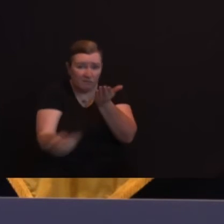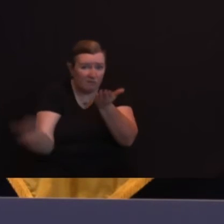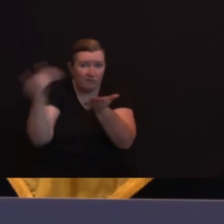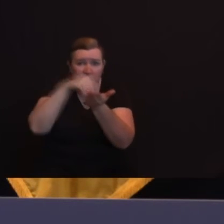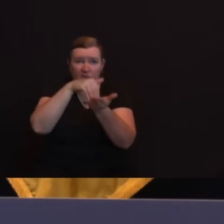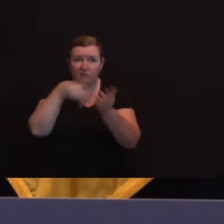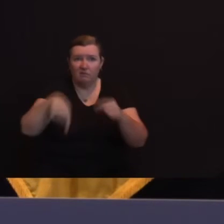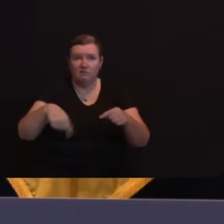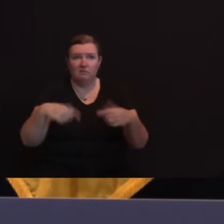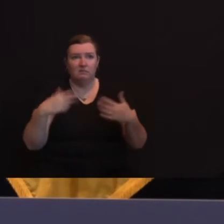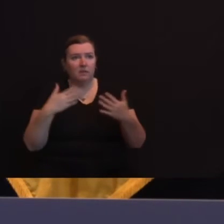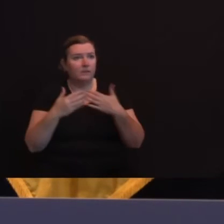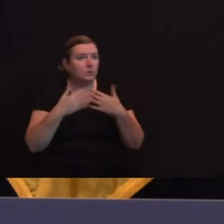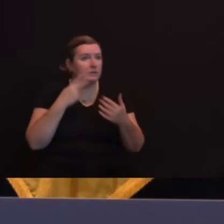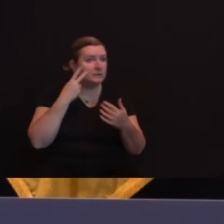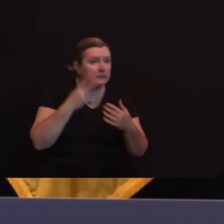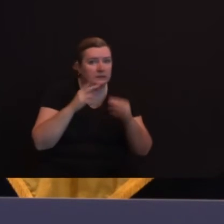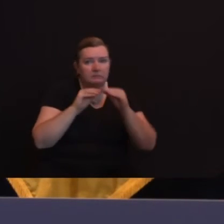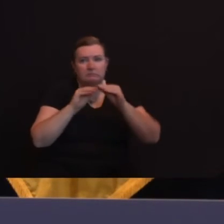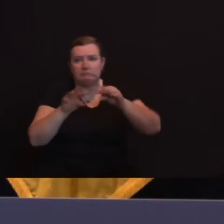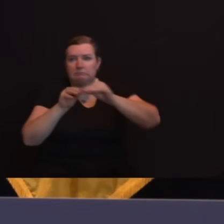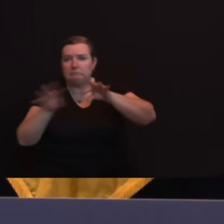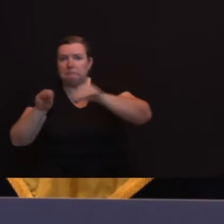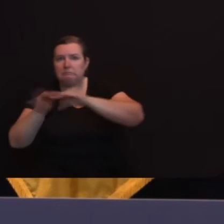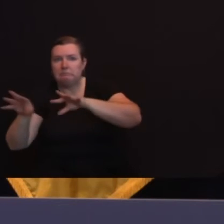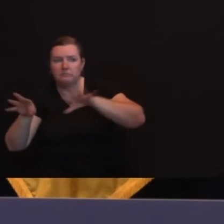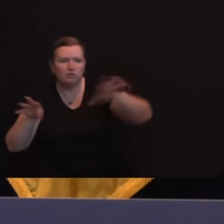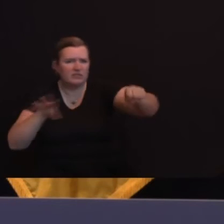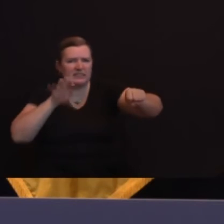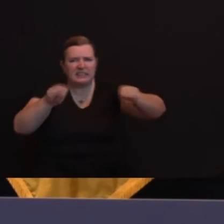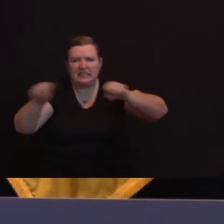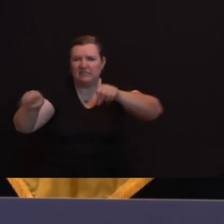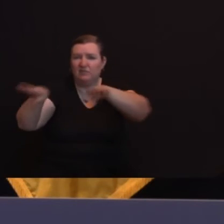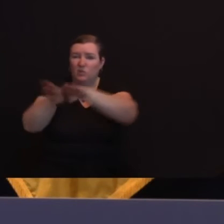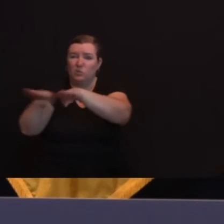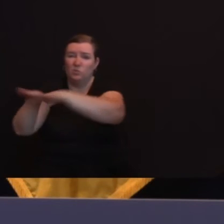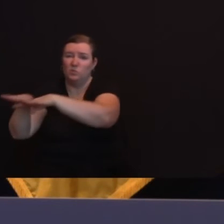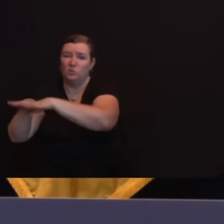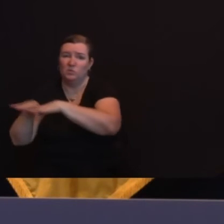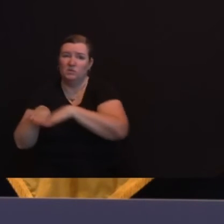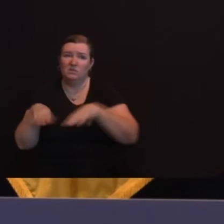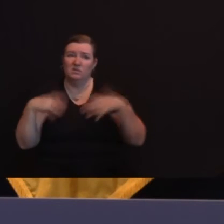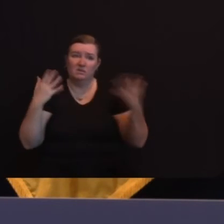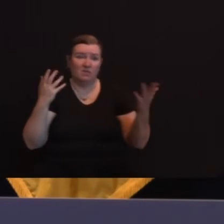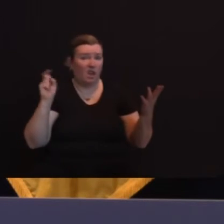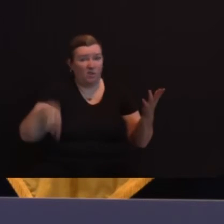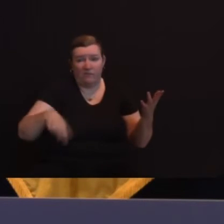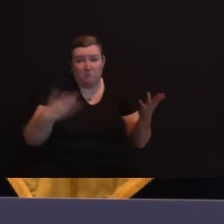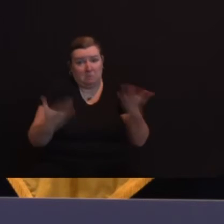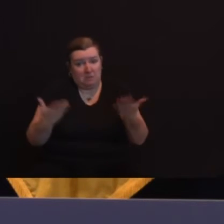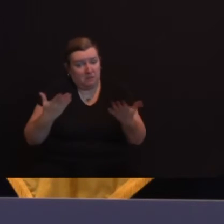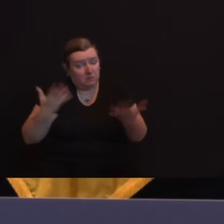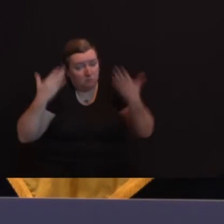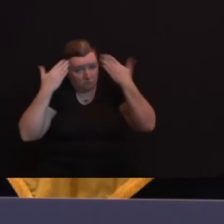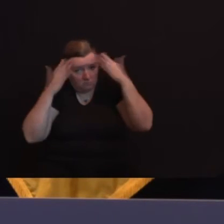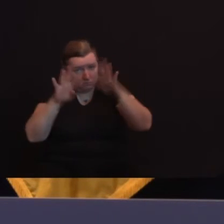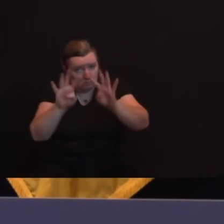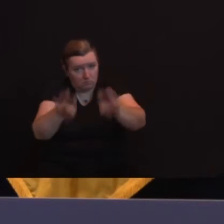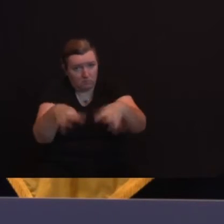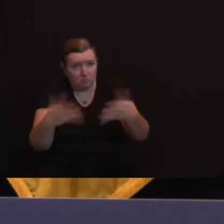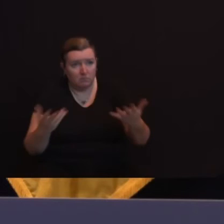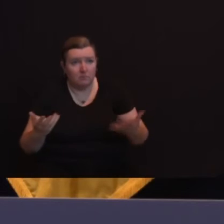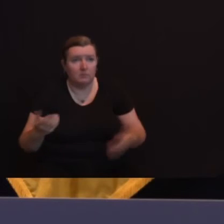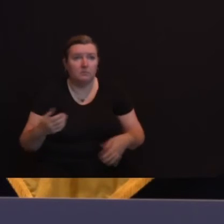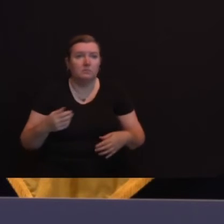that. Judy, how do you, I know you look at, and I looked at this morning, a bunch of different modeling on where cases